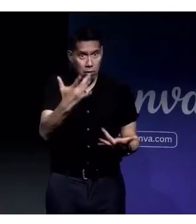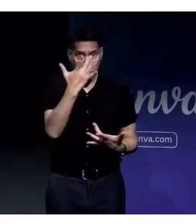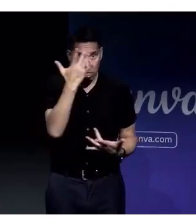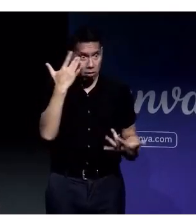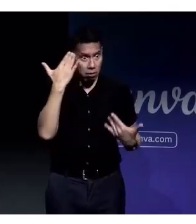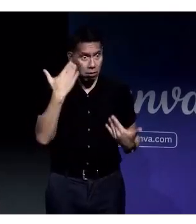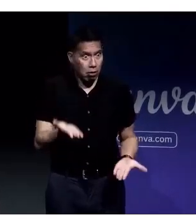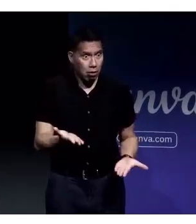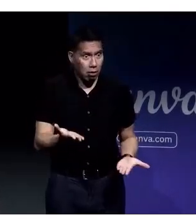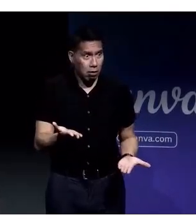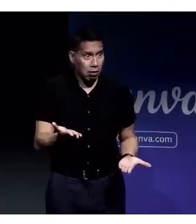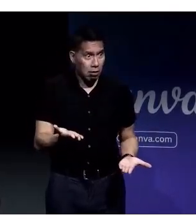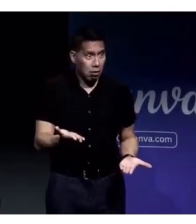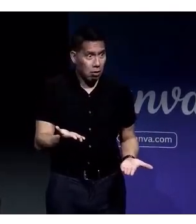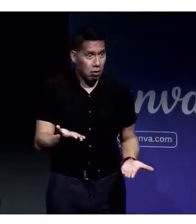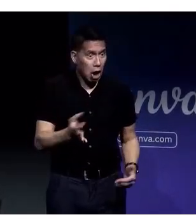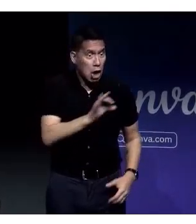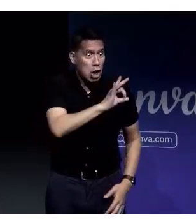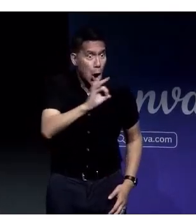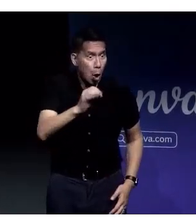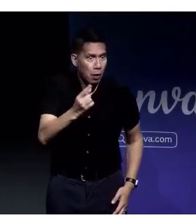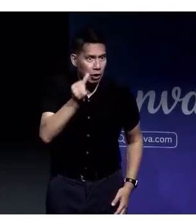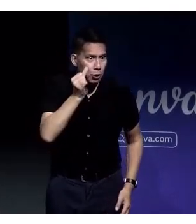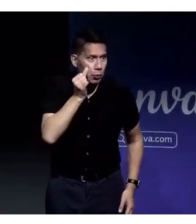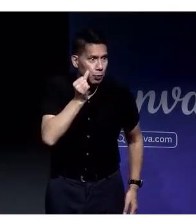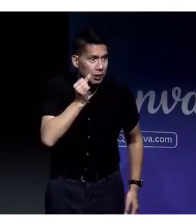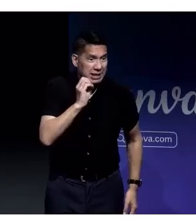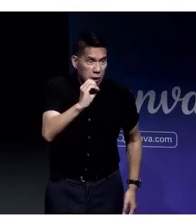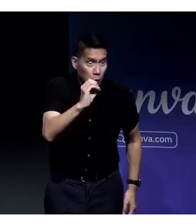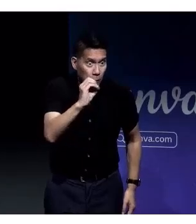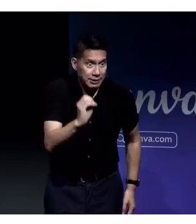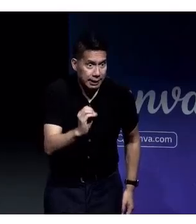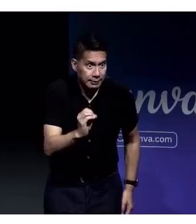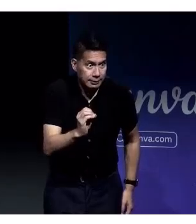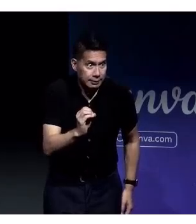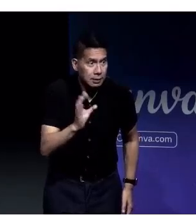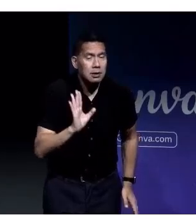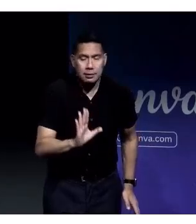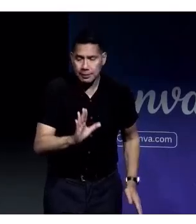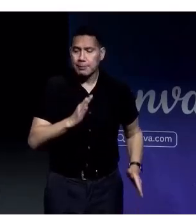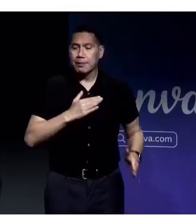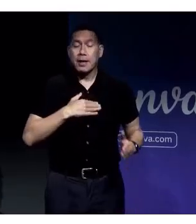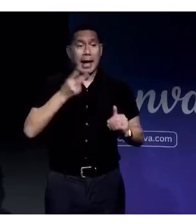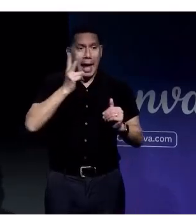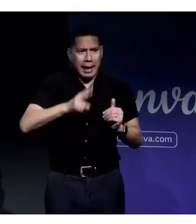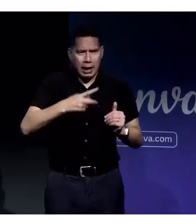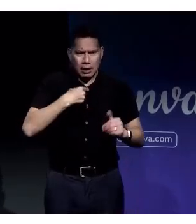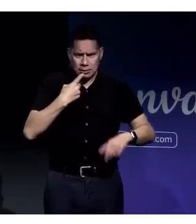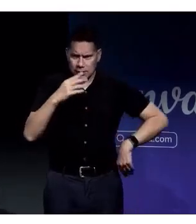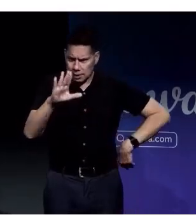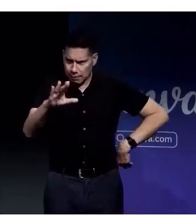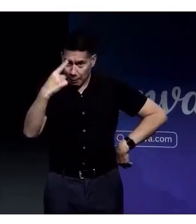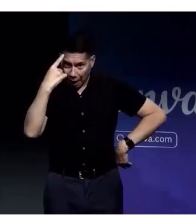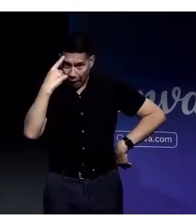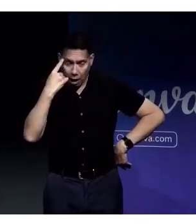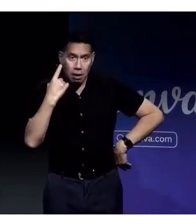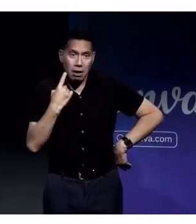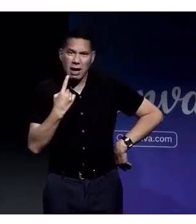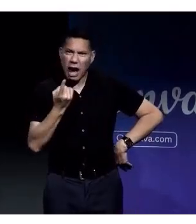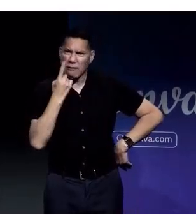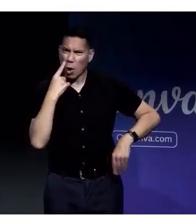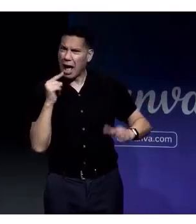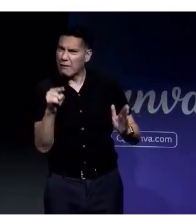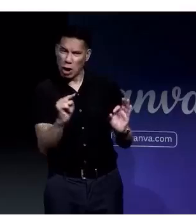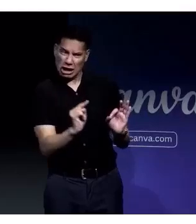thing. 0% hit rate. And then when I suggested, hey, maybe you should hey, look